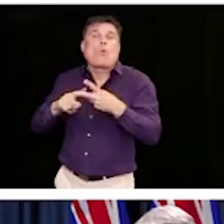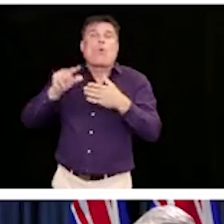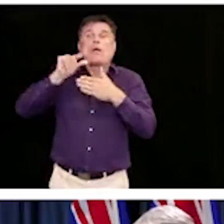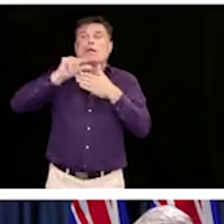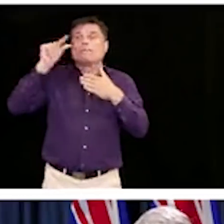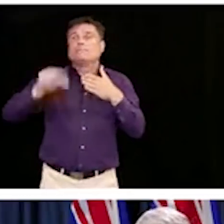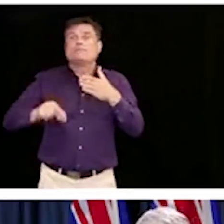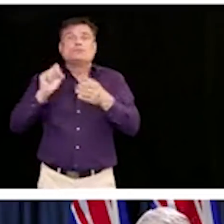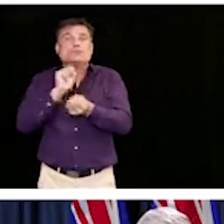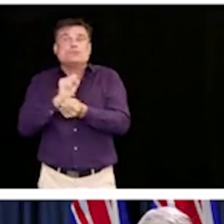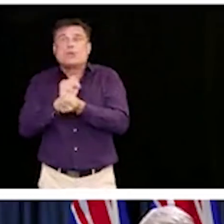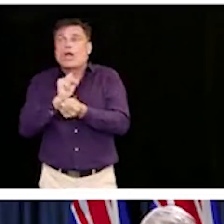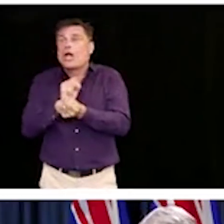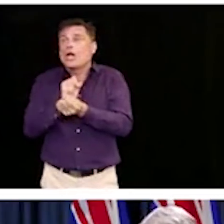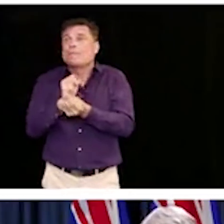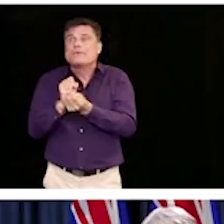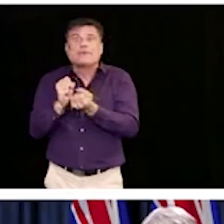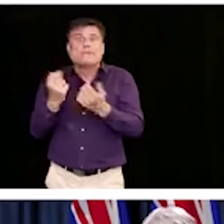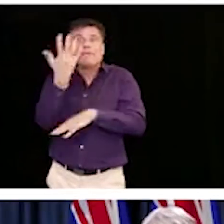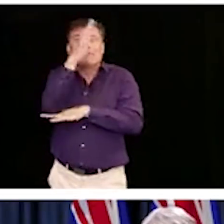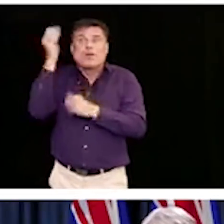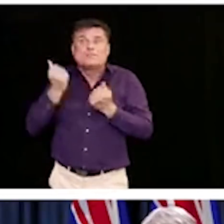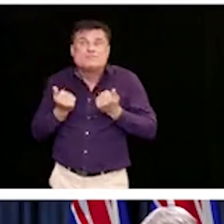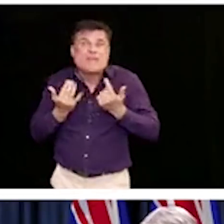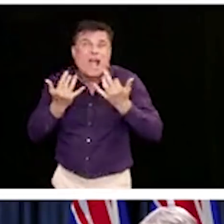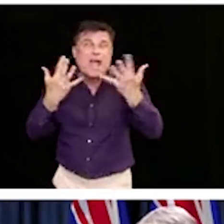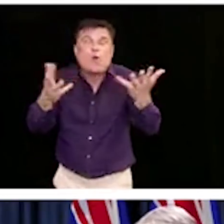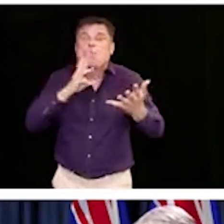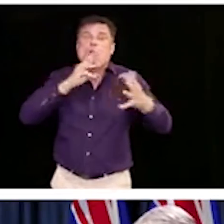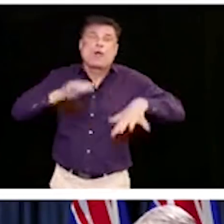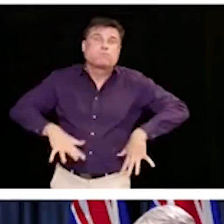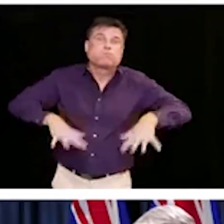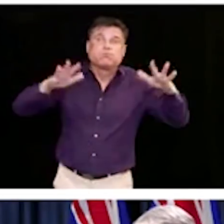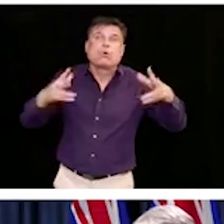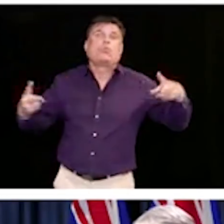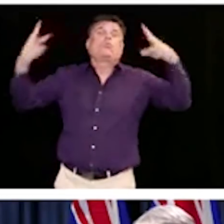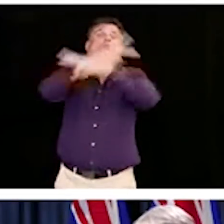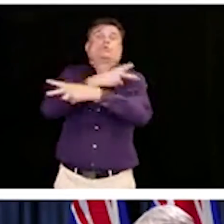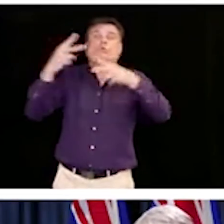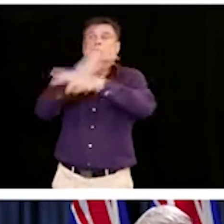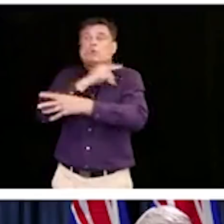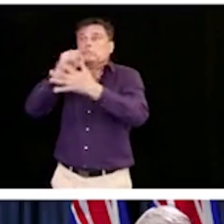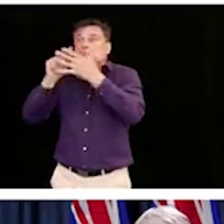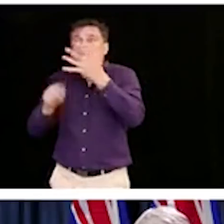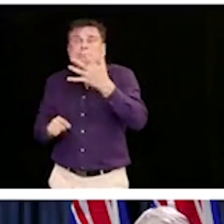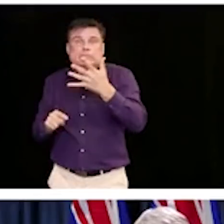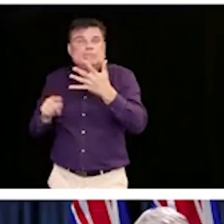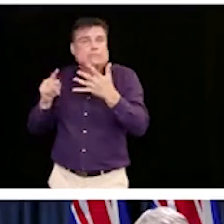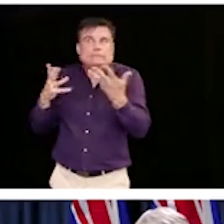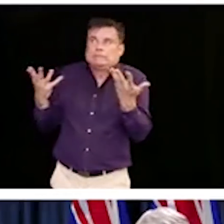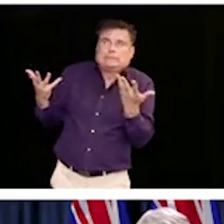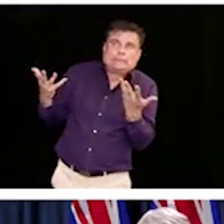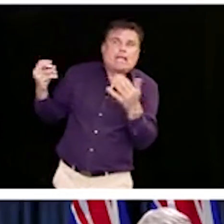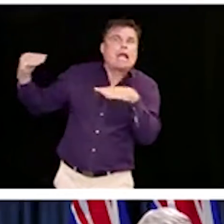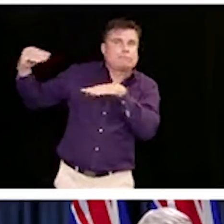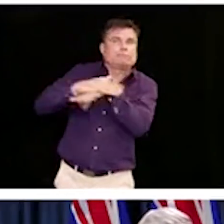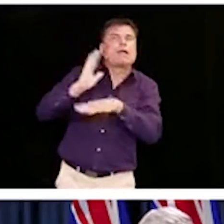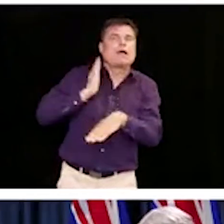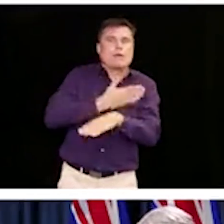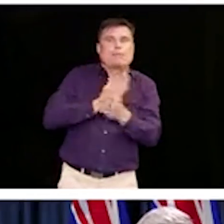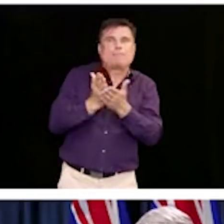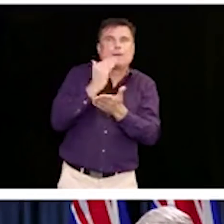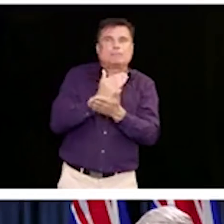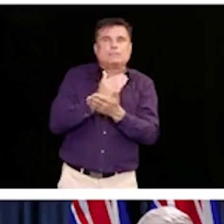a need for further government measures, wildfires and floods. I think it's important to note all of those could have an impact on the bottom